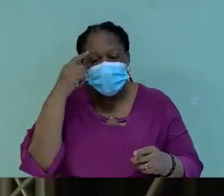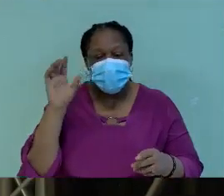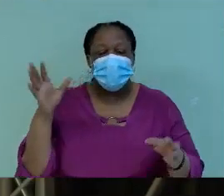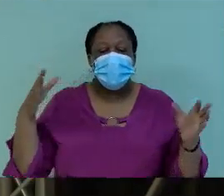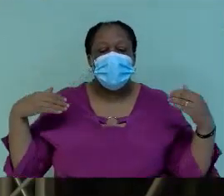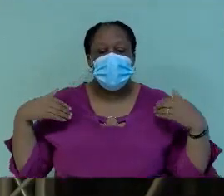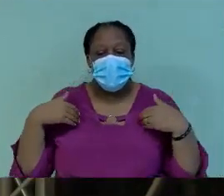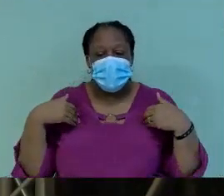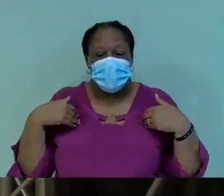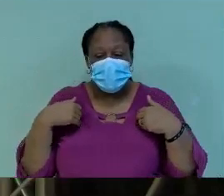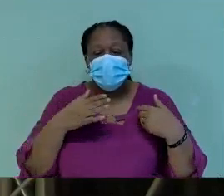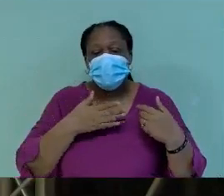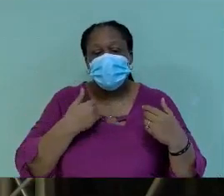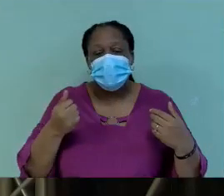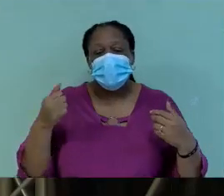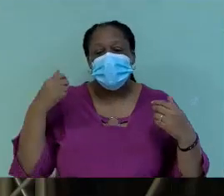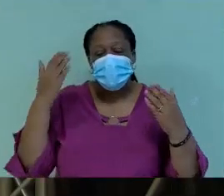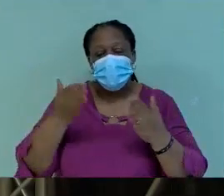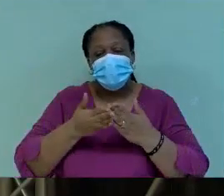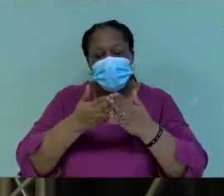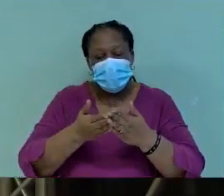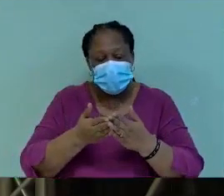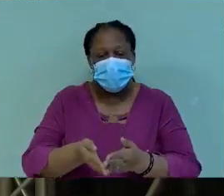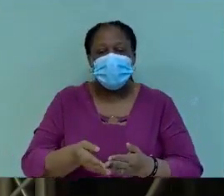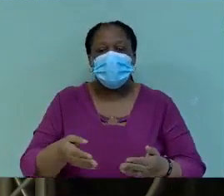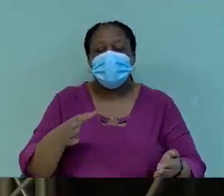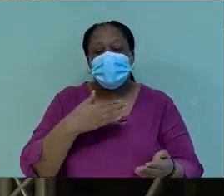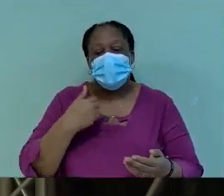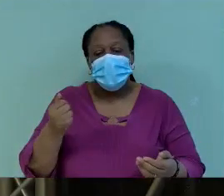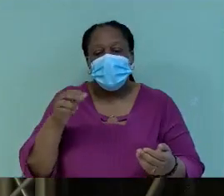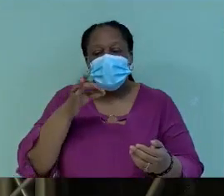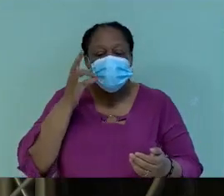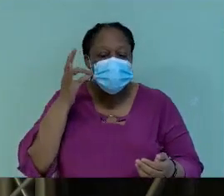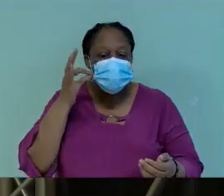All businesses shall remain closed,